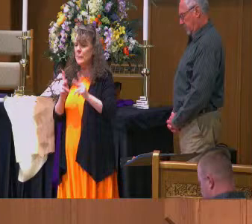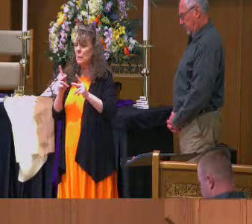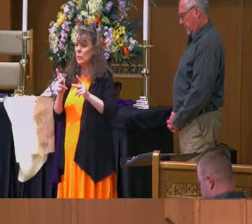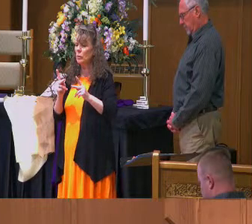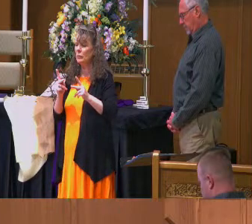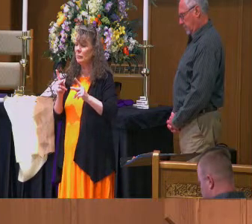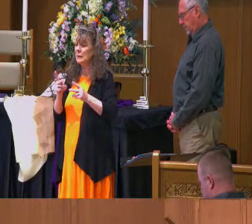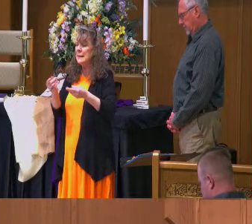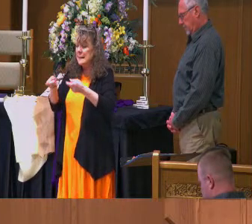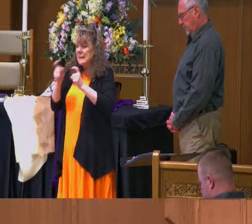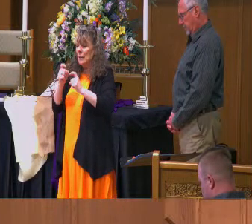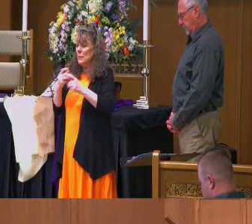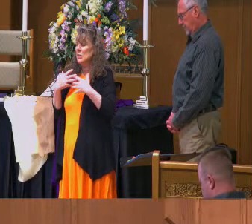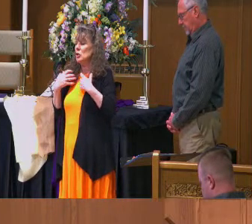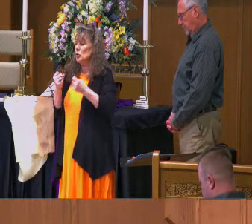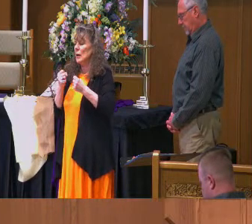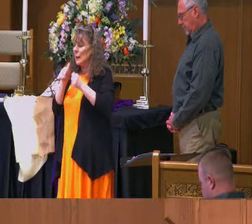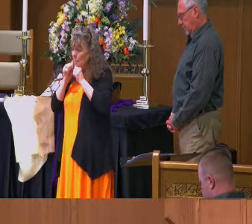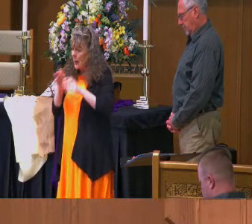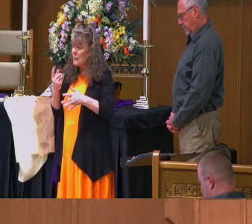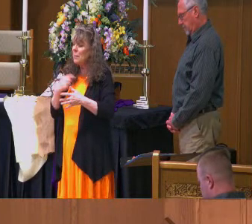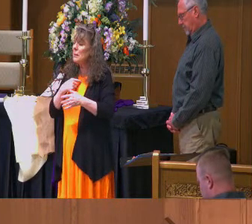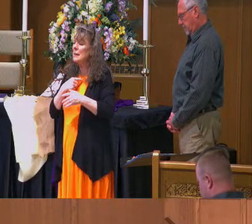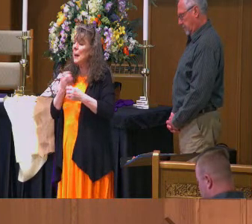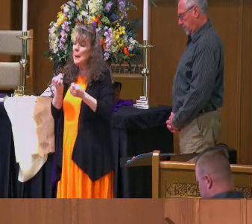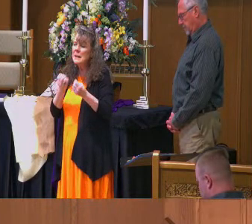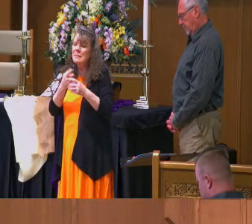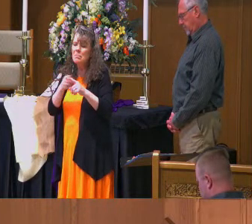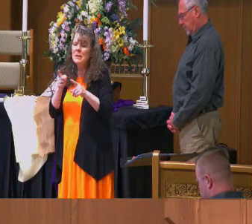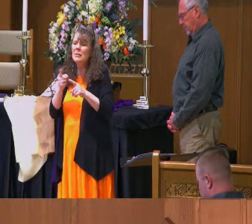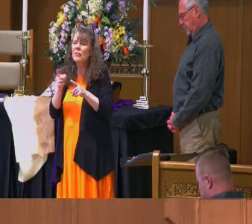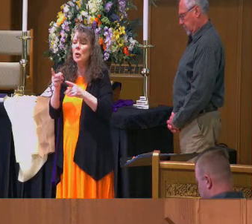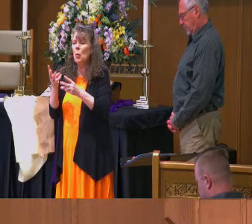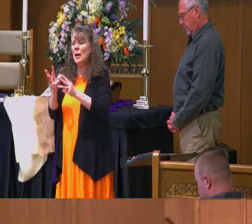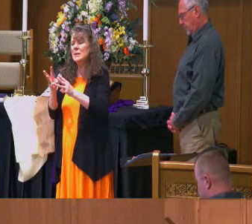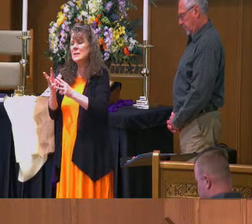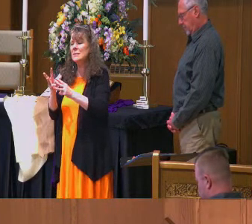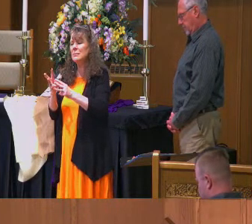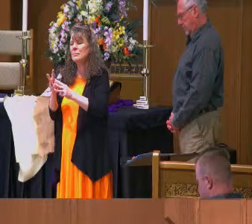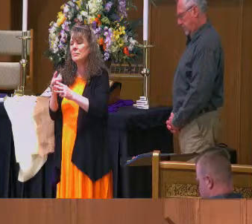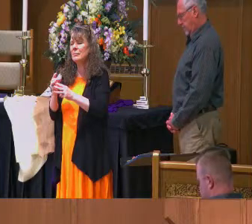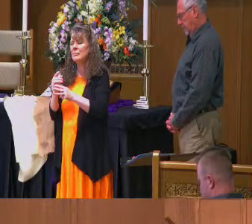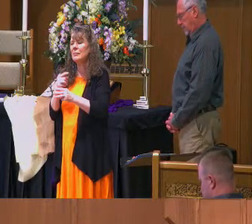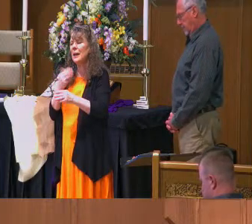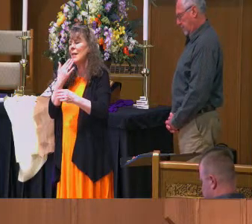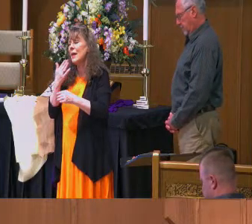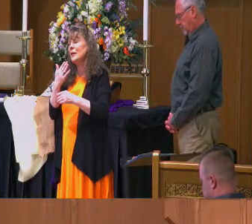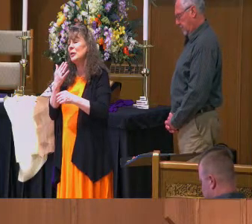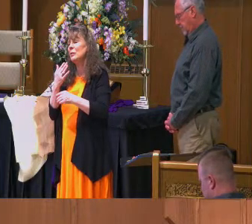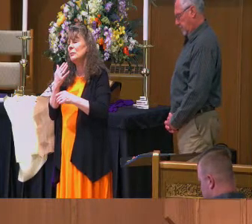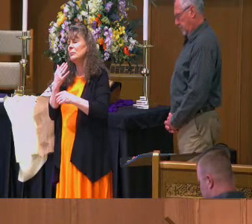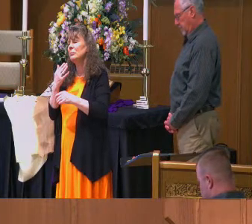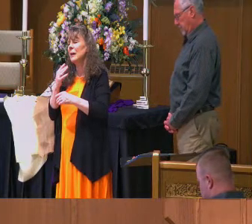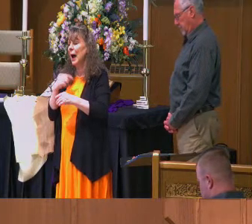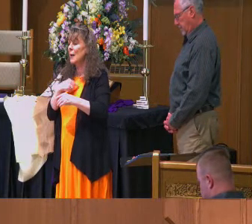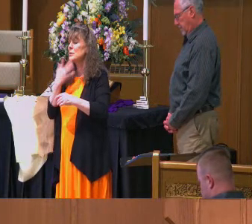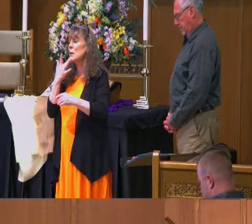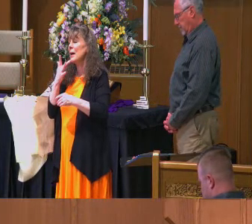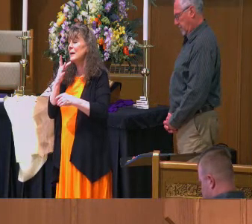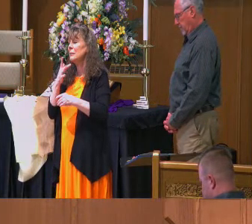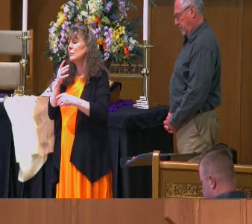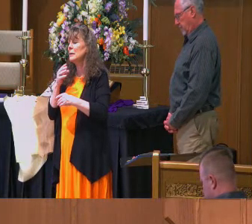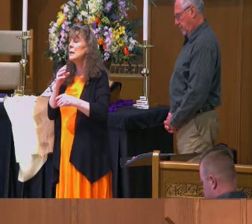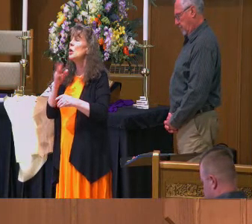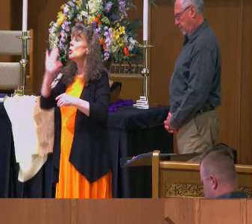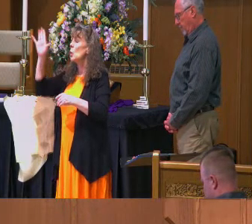me, strengthened me, and blessed me in so many ways. What a lucky person I am. Thank you, Father. In your son's precious name we